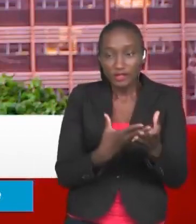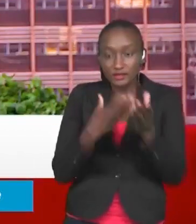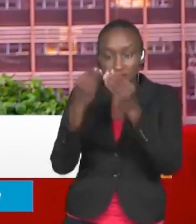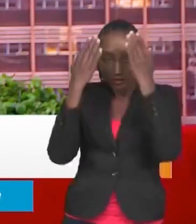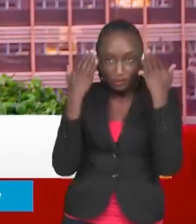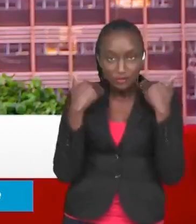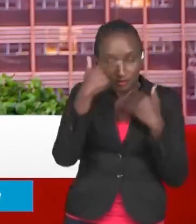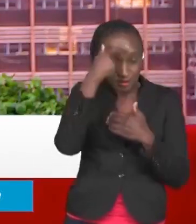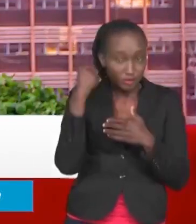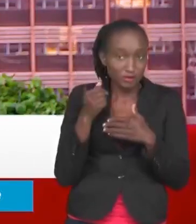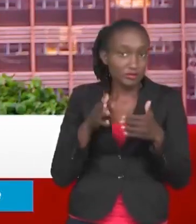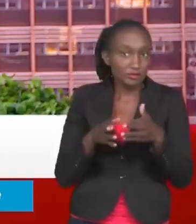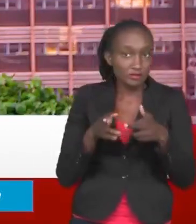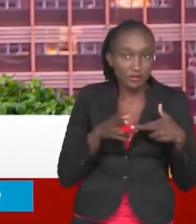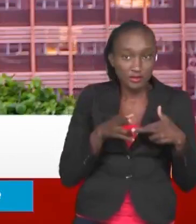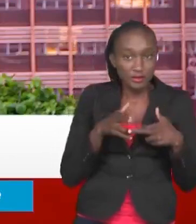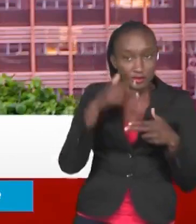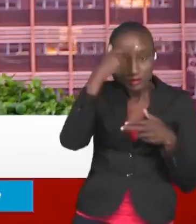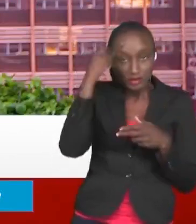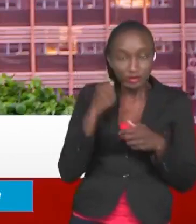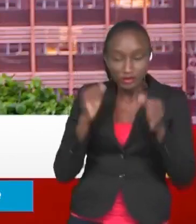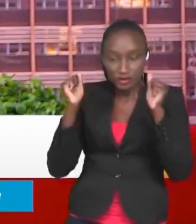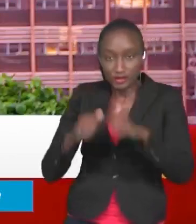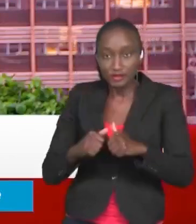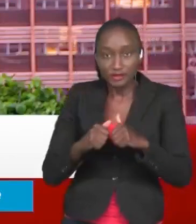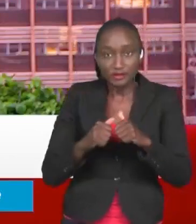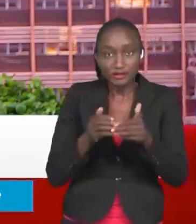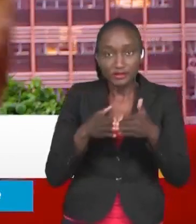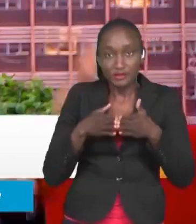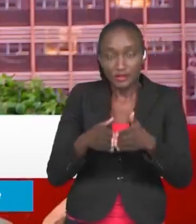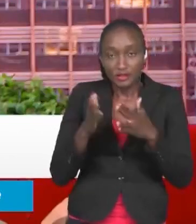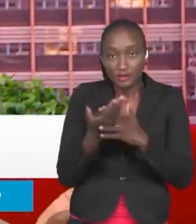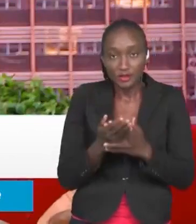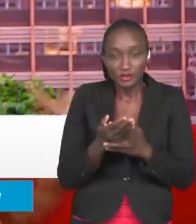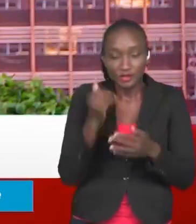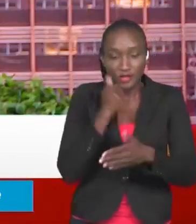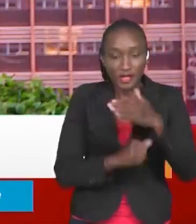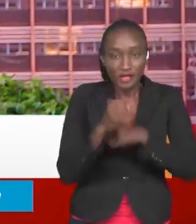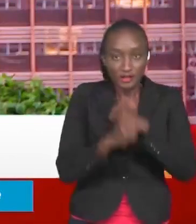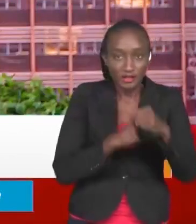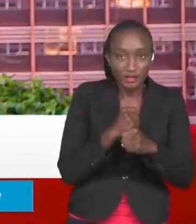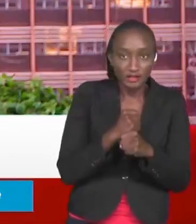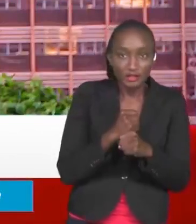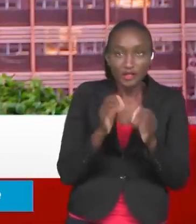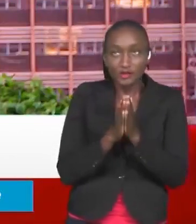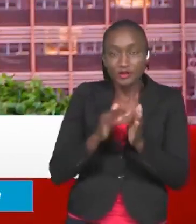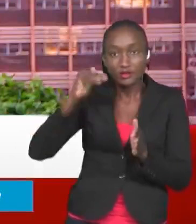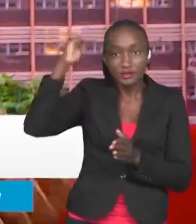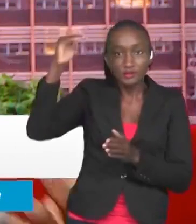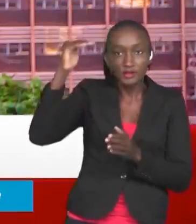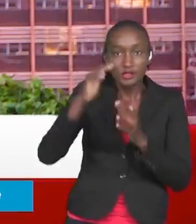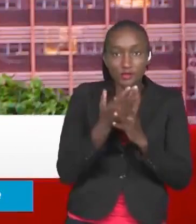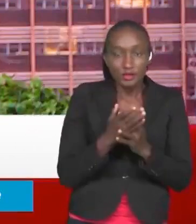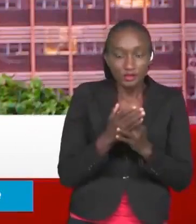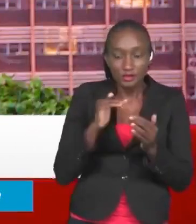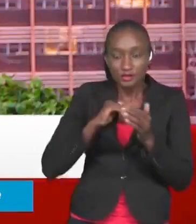Okay. Then there is consensual intercourse between a minor and an adult. Okay. Now, between a